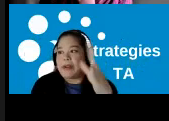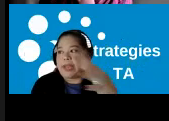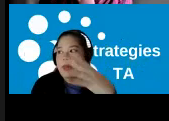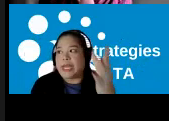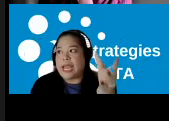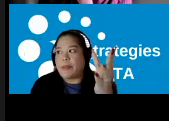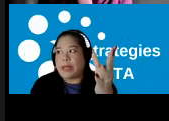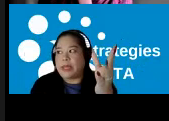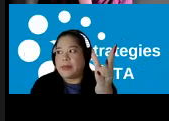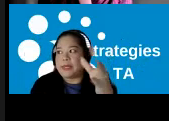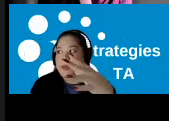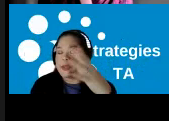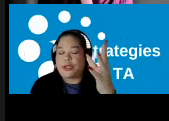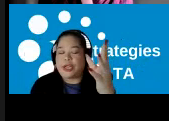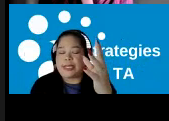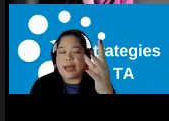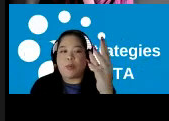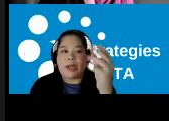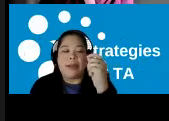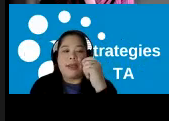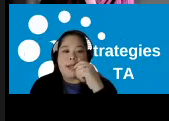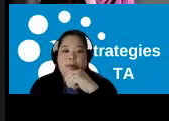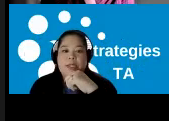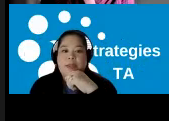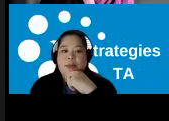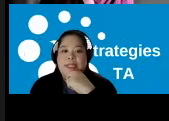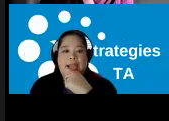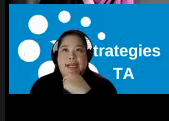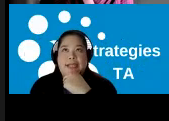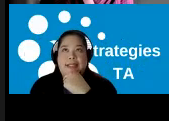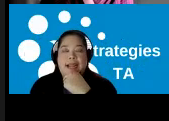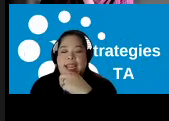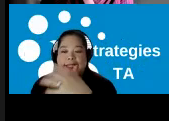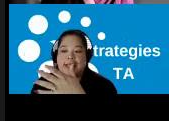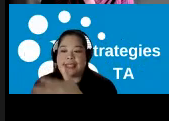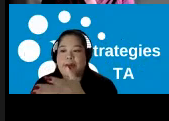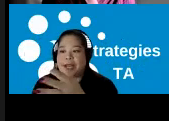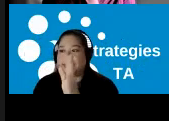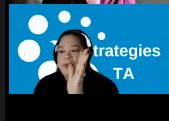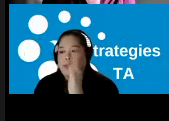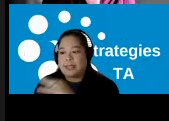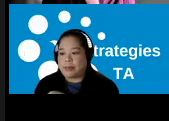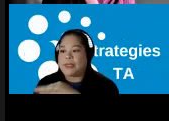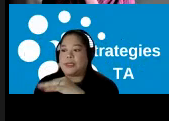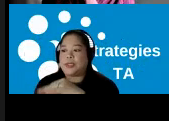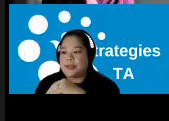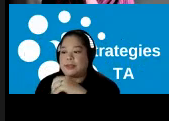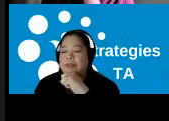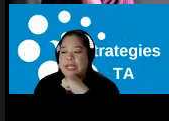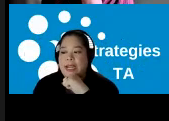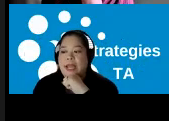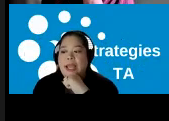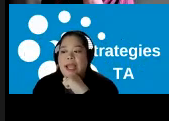just kind of like really help. I think there was a couple students that the principal was like, I can't see this happening. So he was able to secure